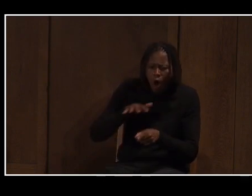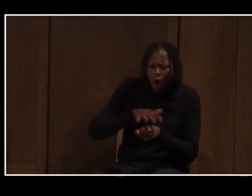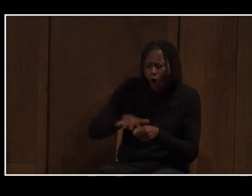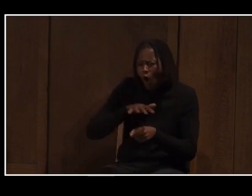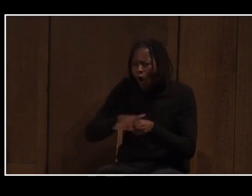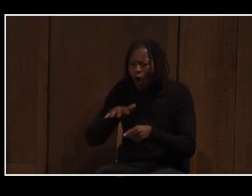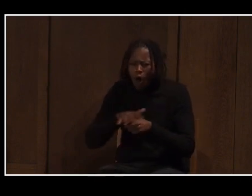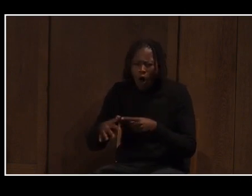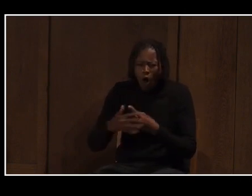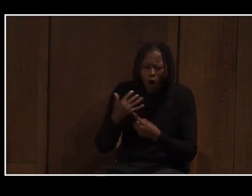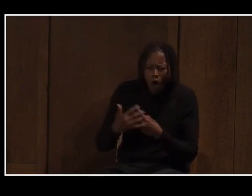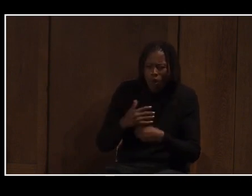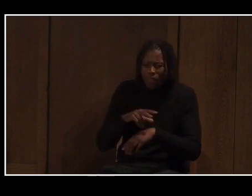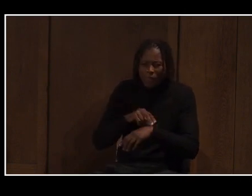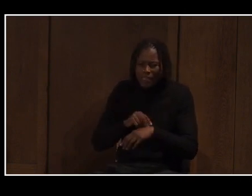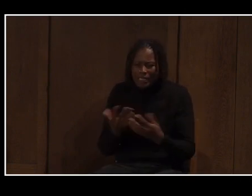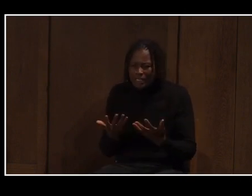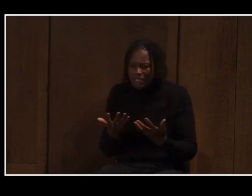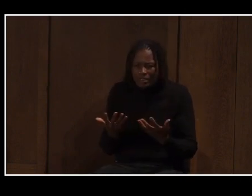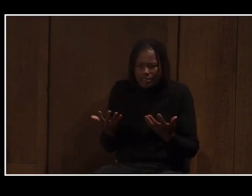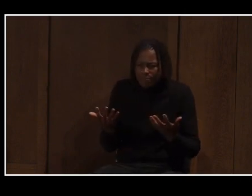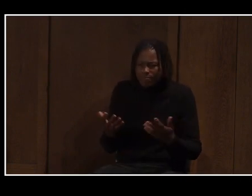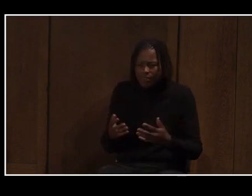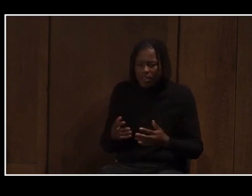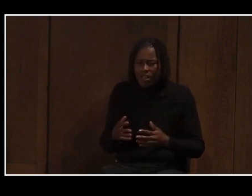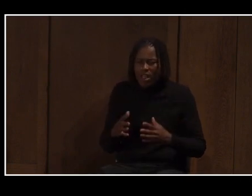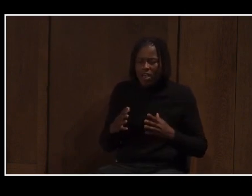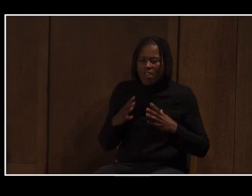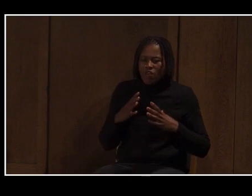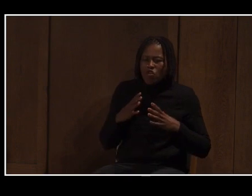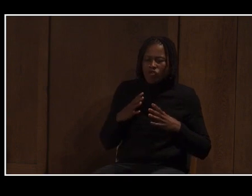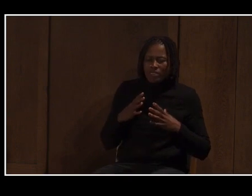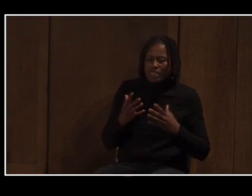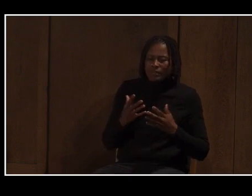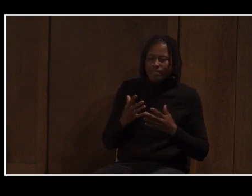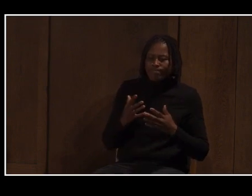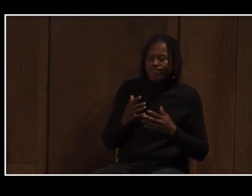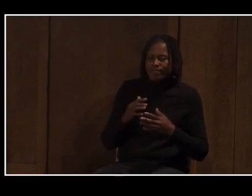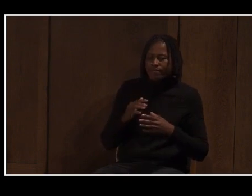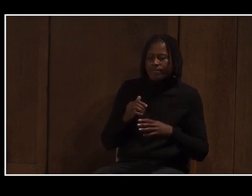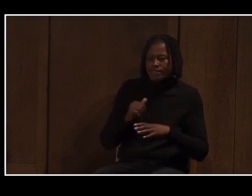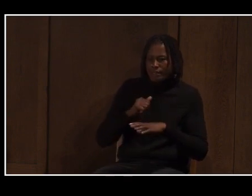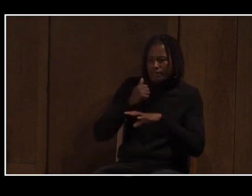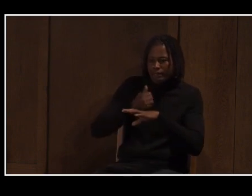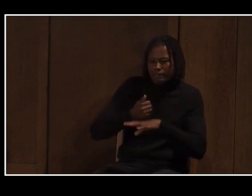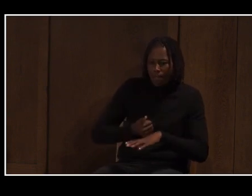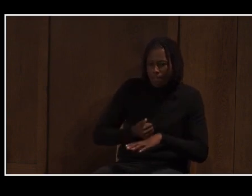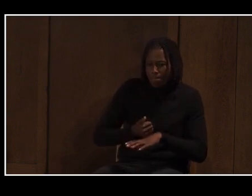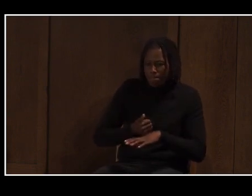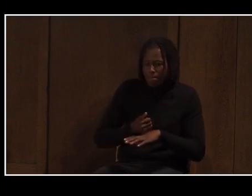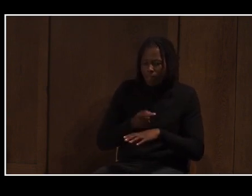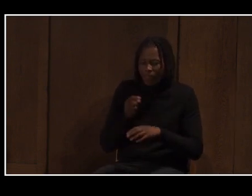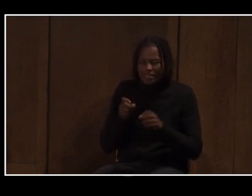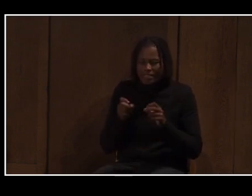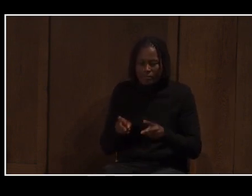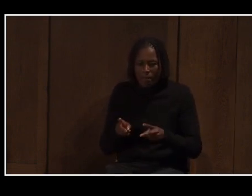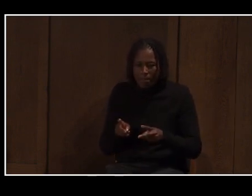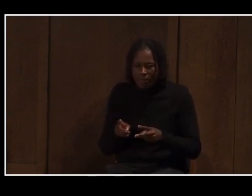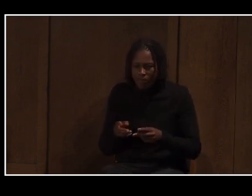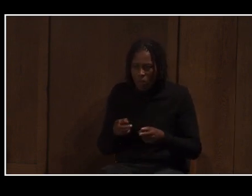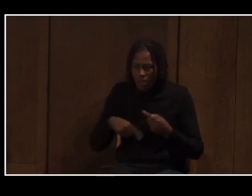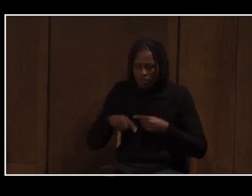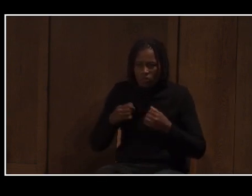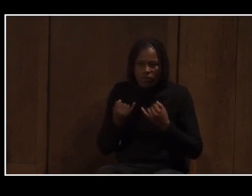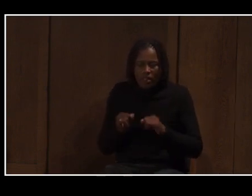like, there's just no way out. Like, they've already rigged it, and it's just like, so you talk to police, you accept these terms of engagement, and